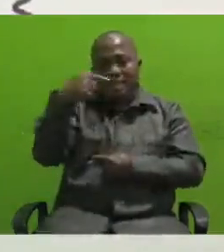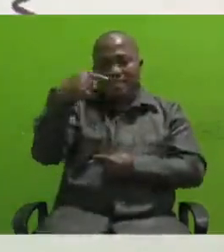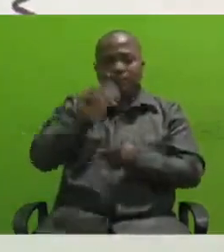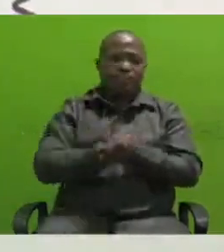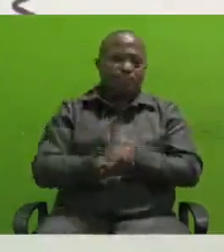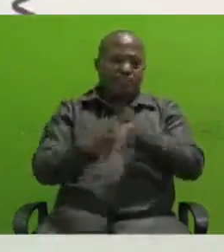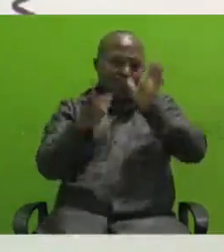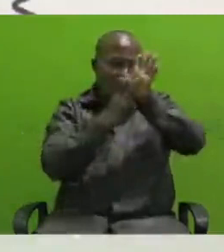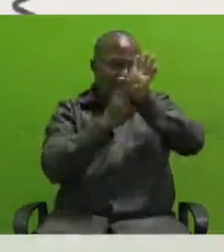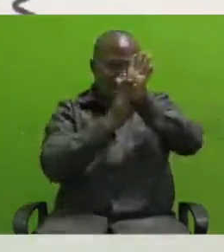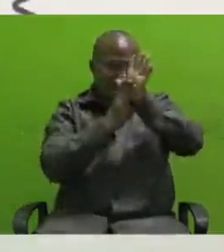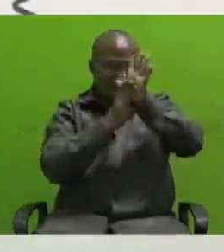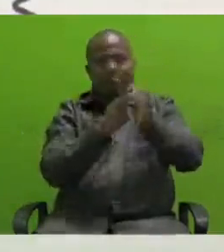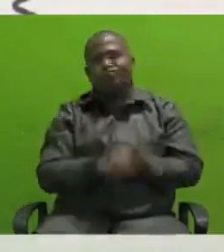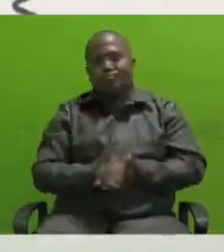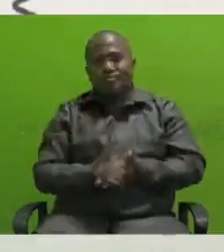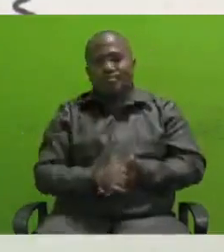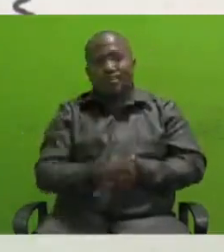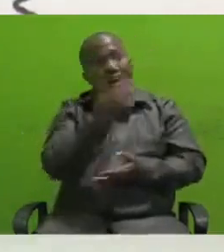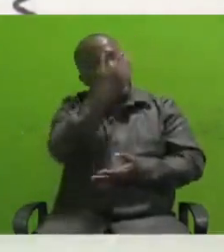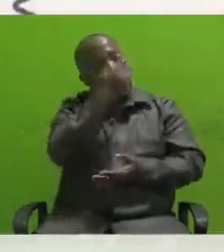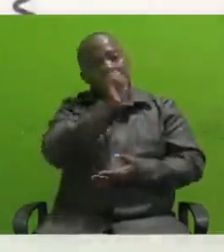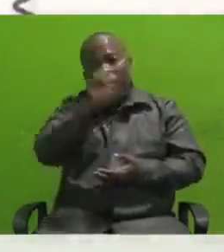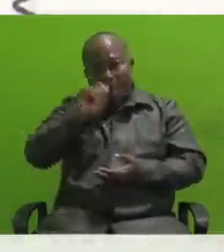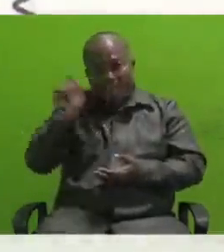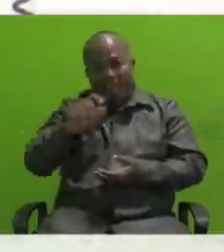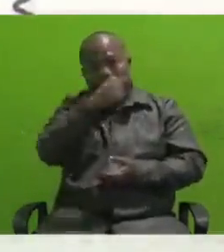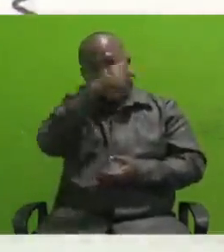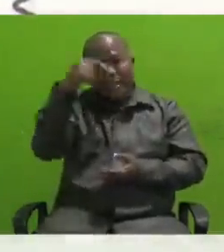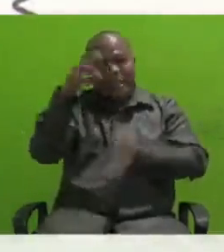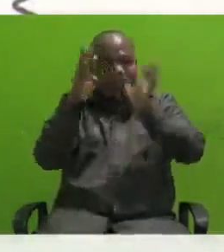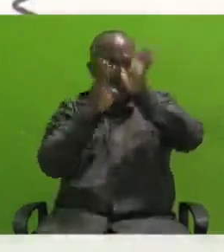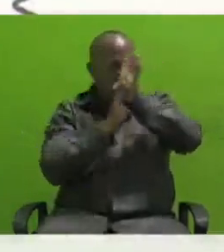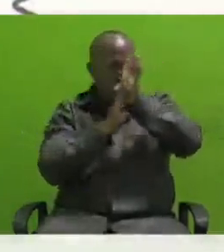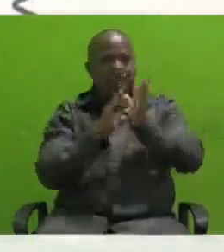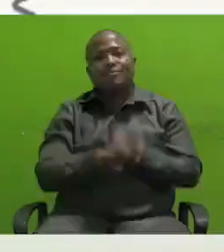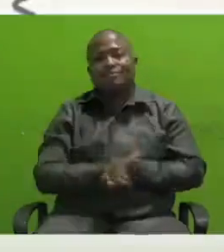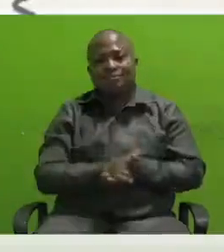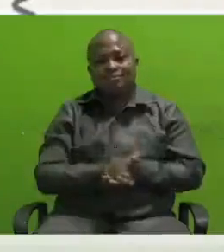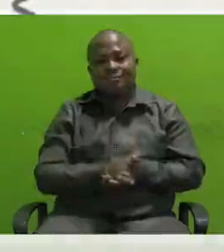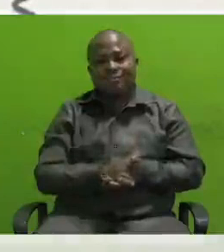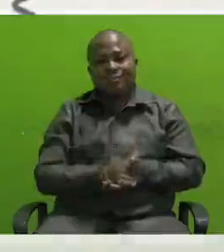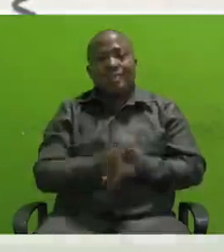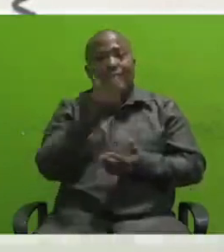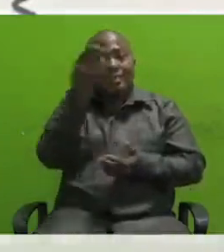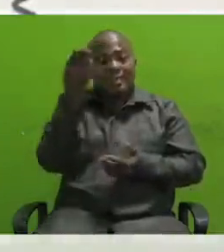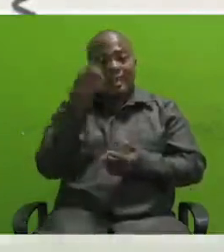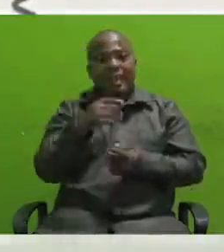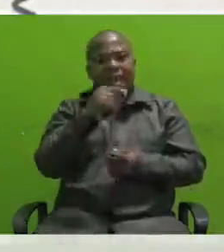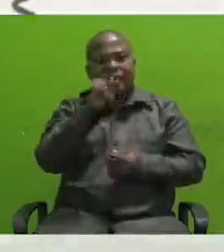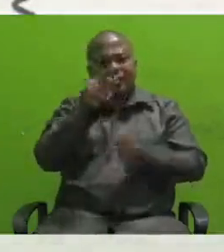8. So here it is negative 8. And here is the square